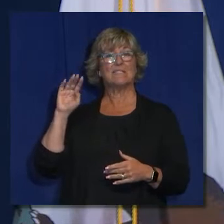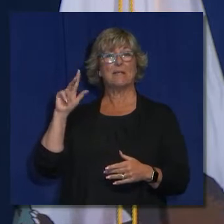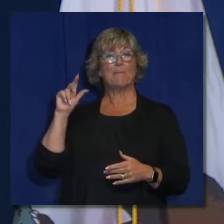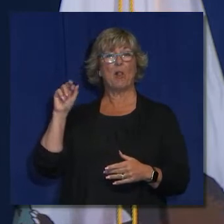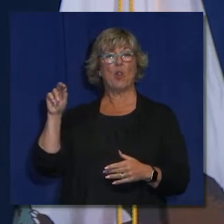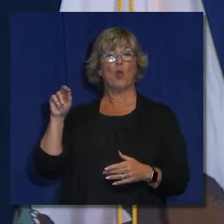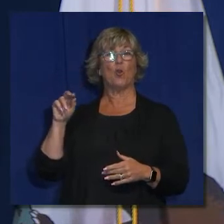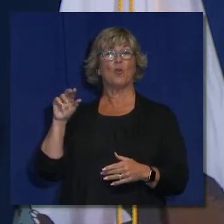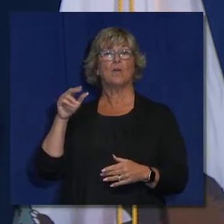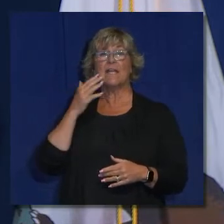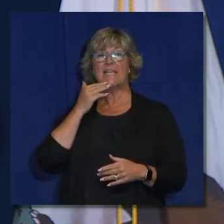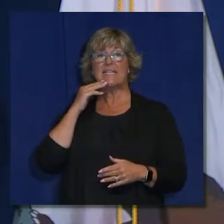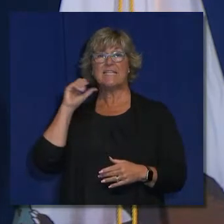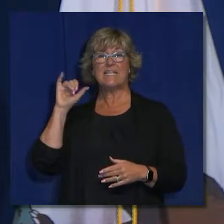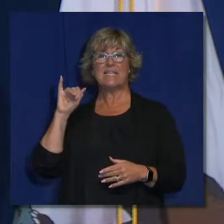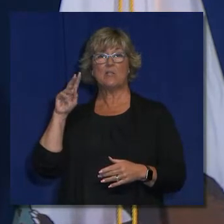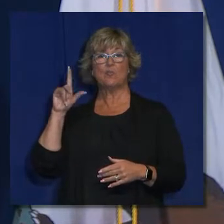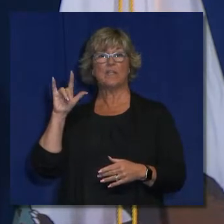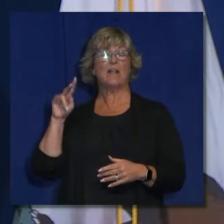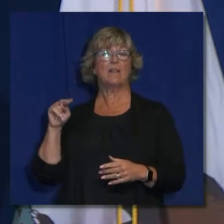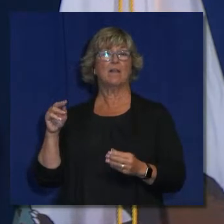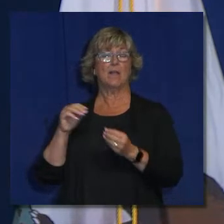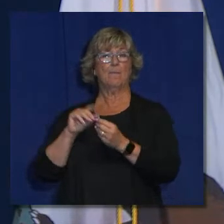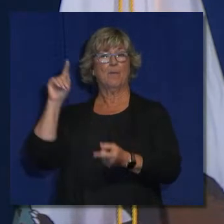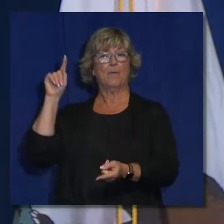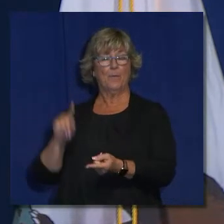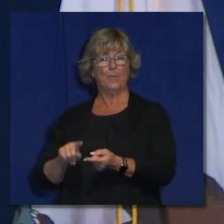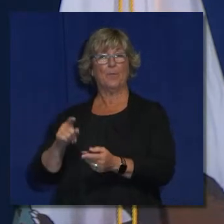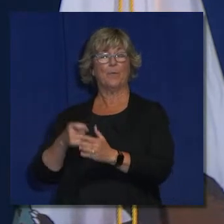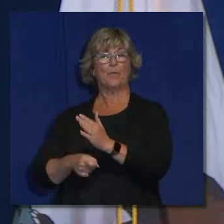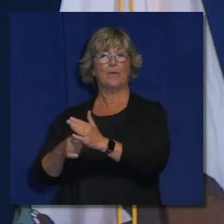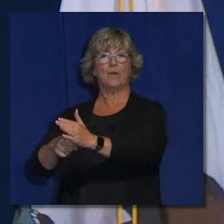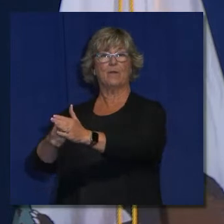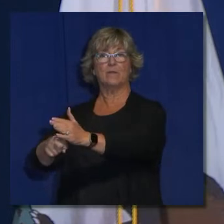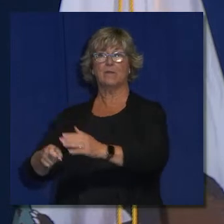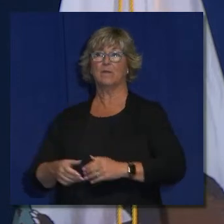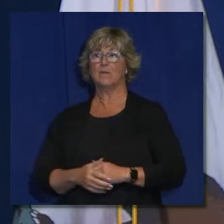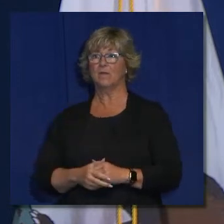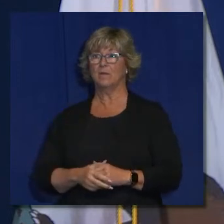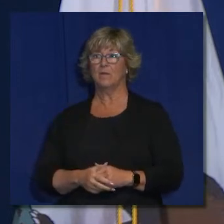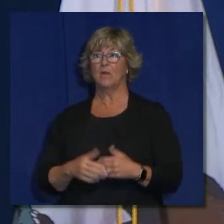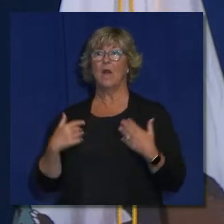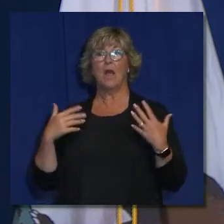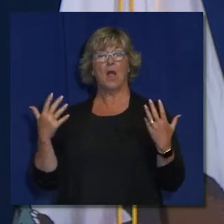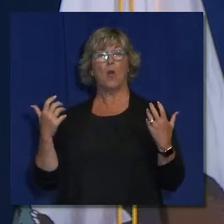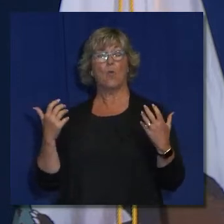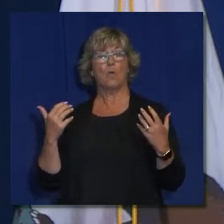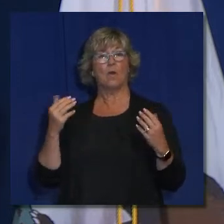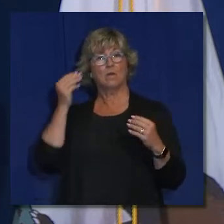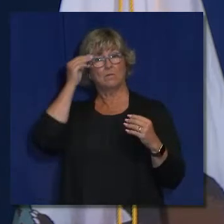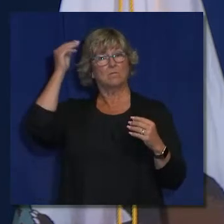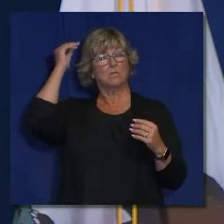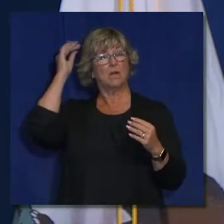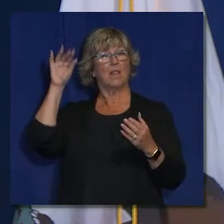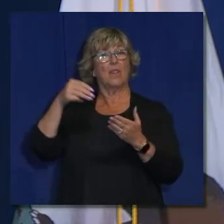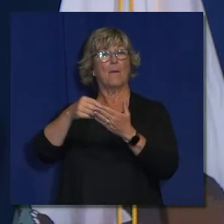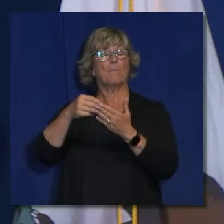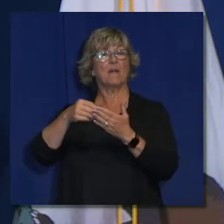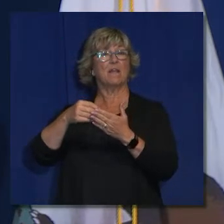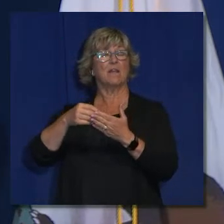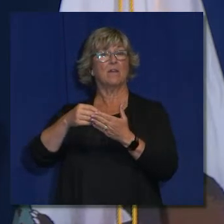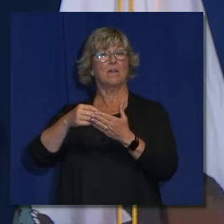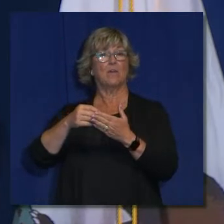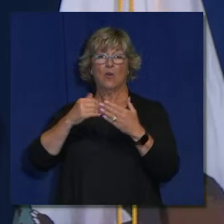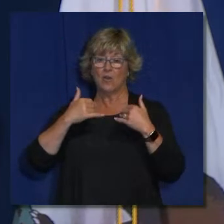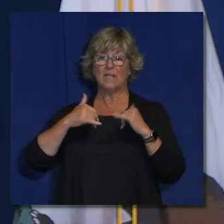dollars to substantially more modest costs. I want to be mindful those dollar figures